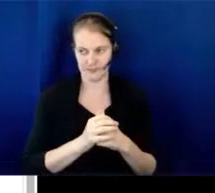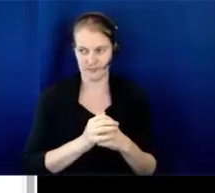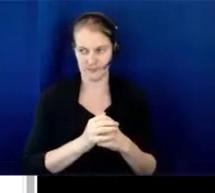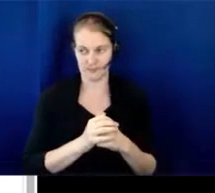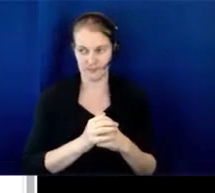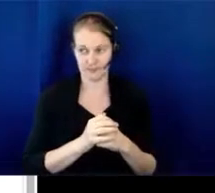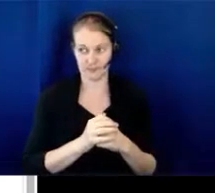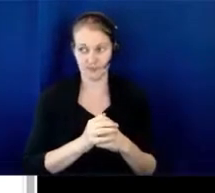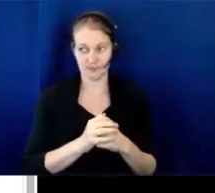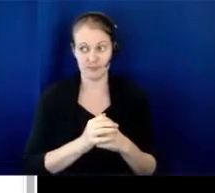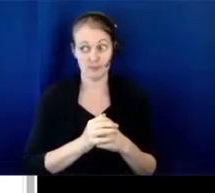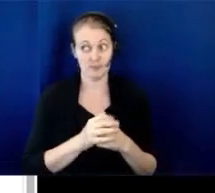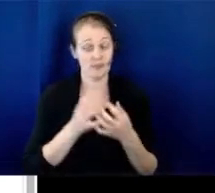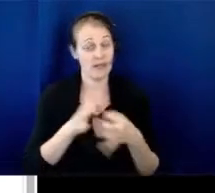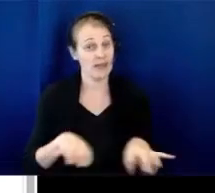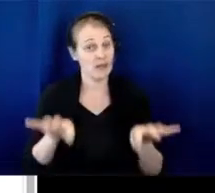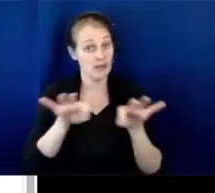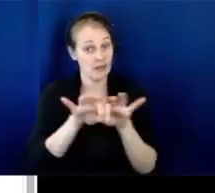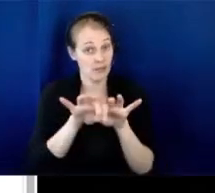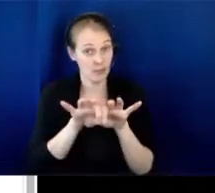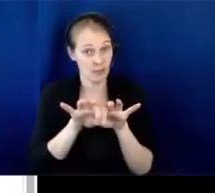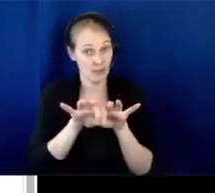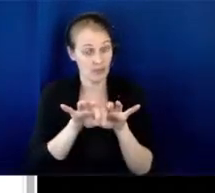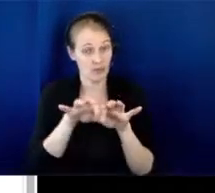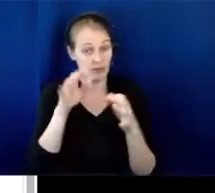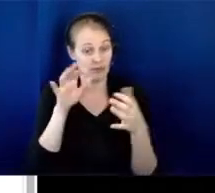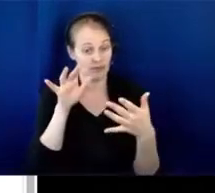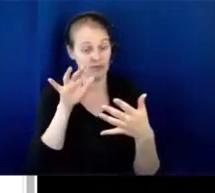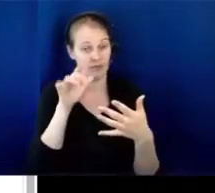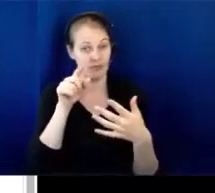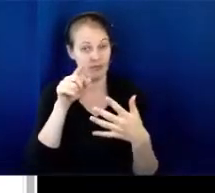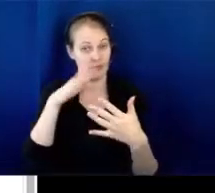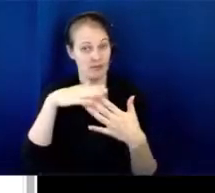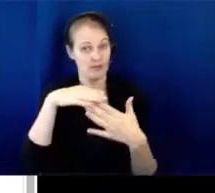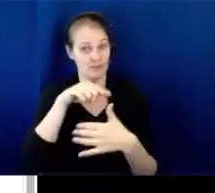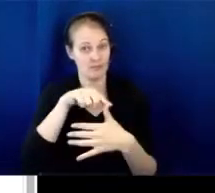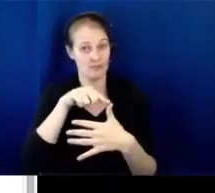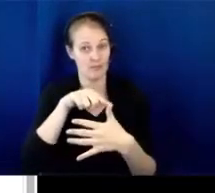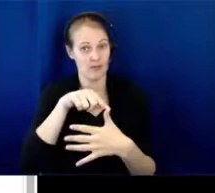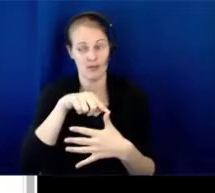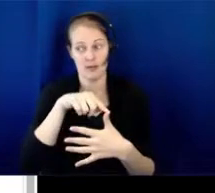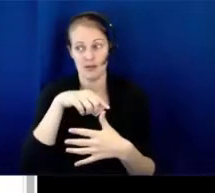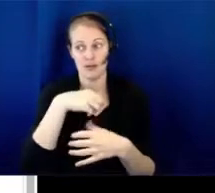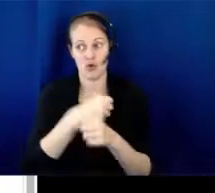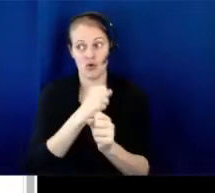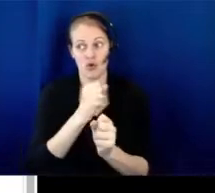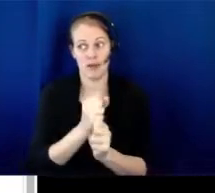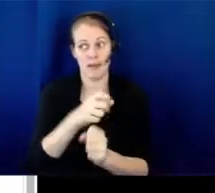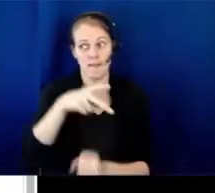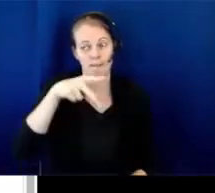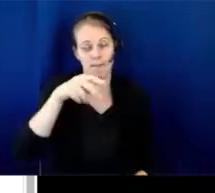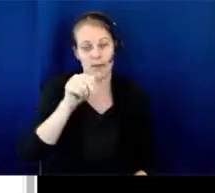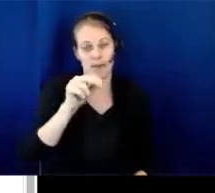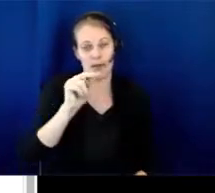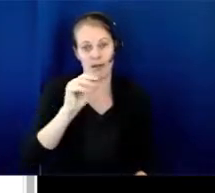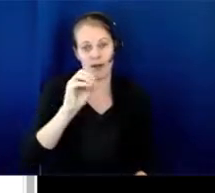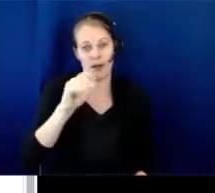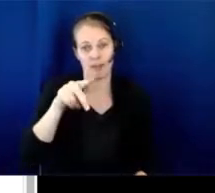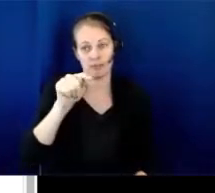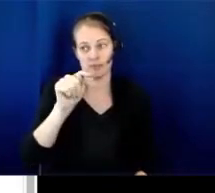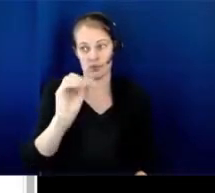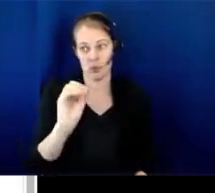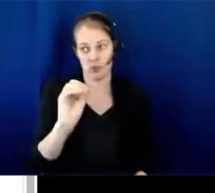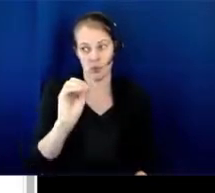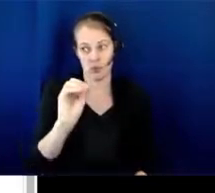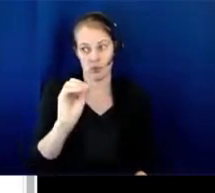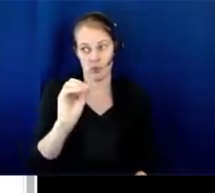But the most important probably button here is creating Panopto. And I like to take a few moments here to let you